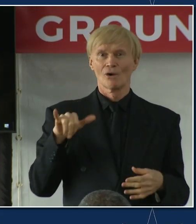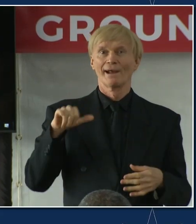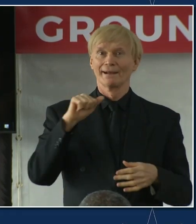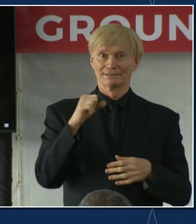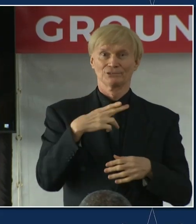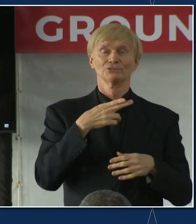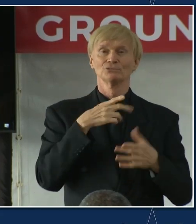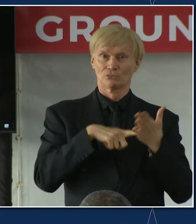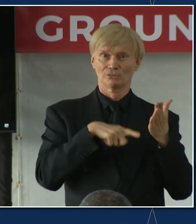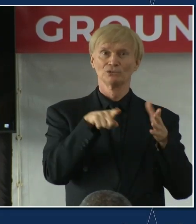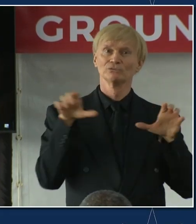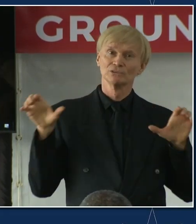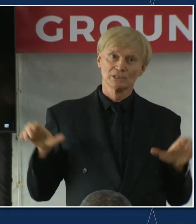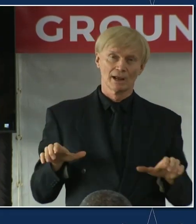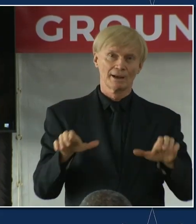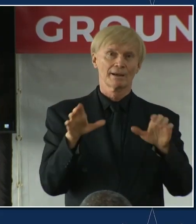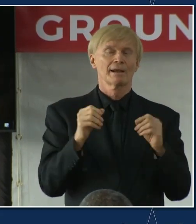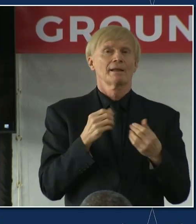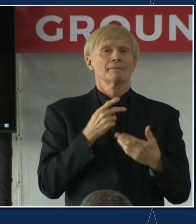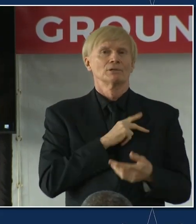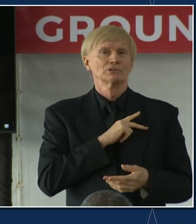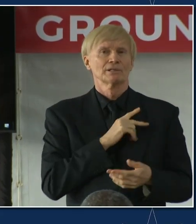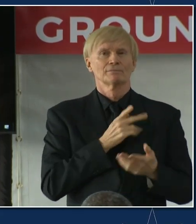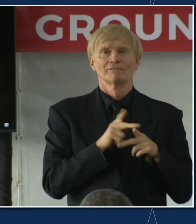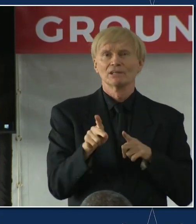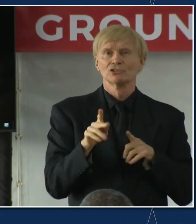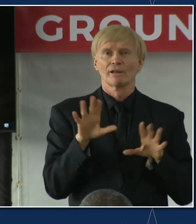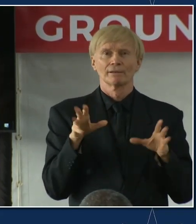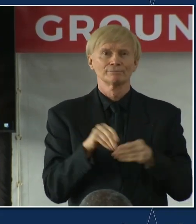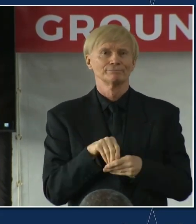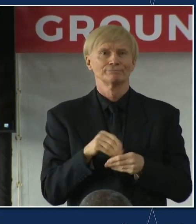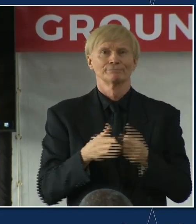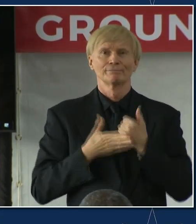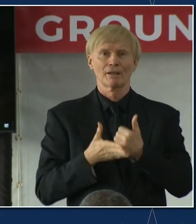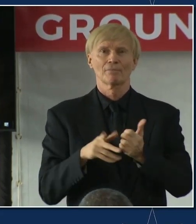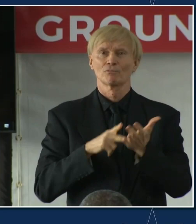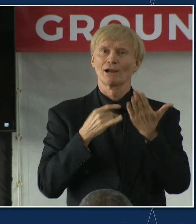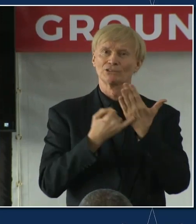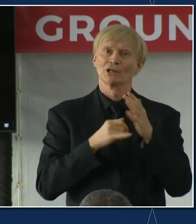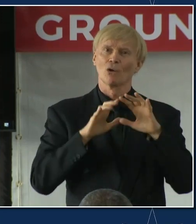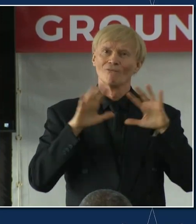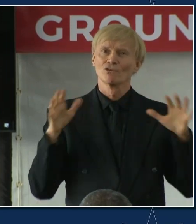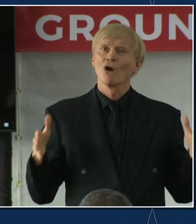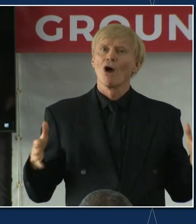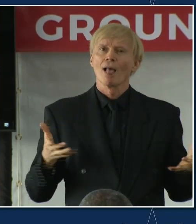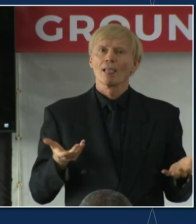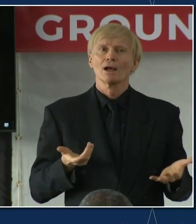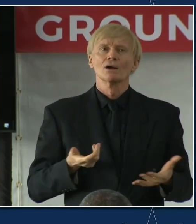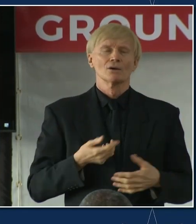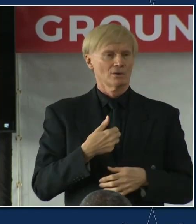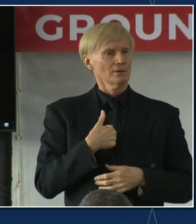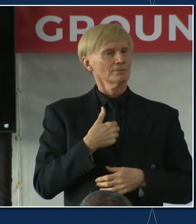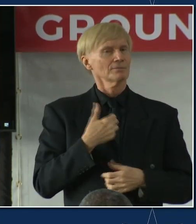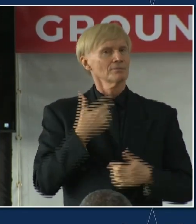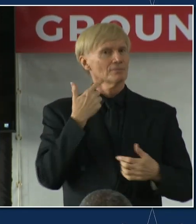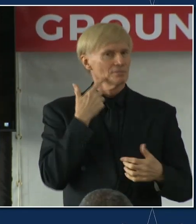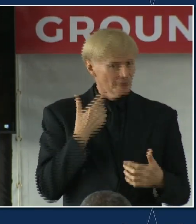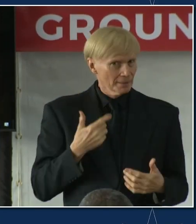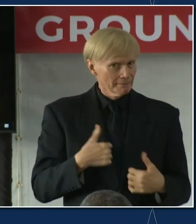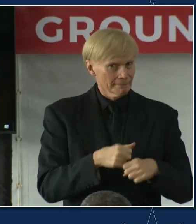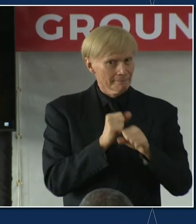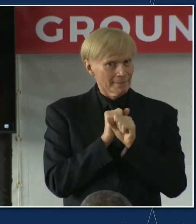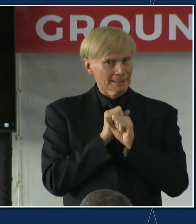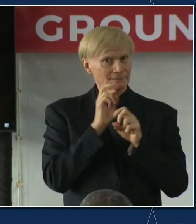help support me personally and professionally and this project overall. It means a lot, and I thank you for being here today.